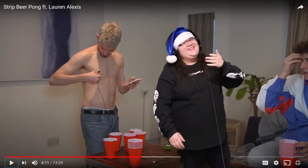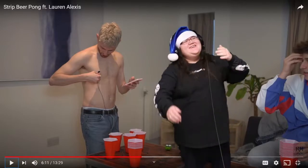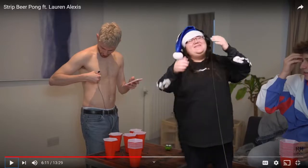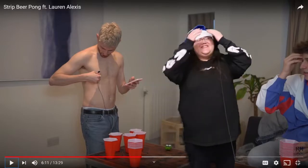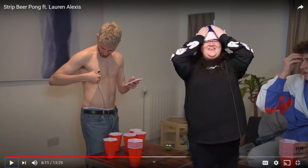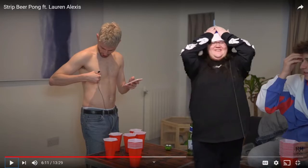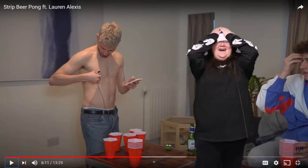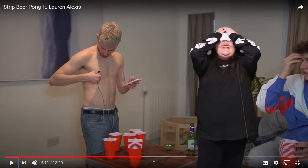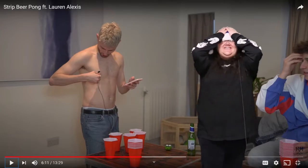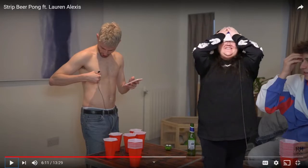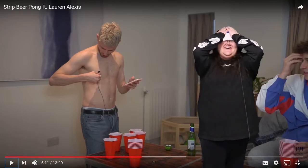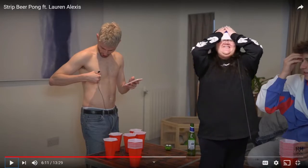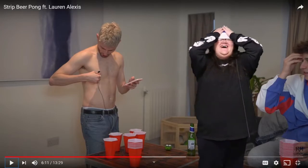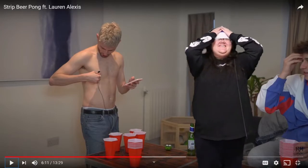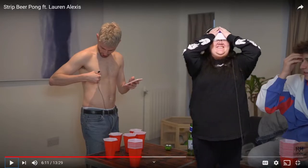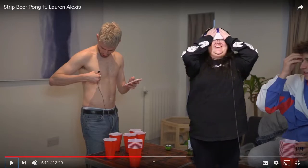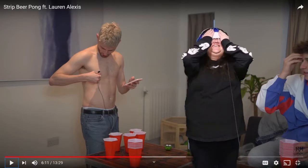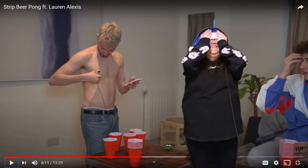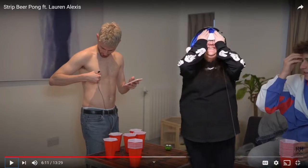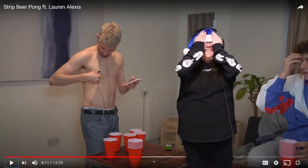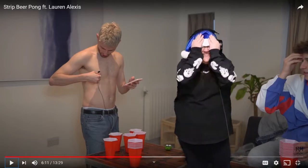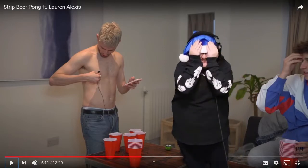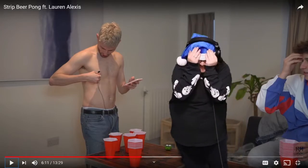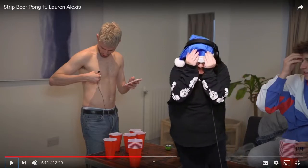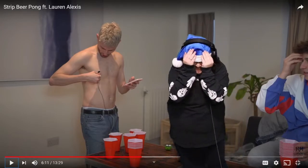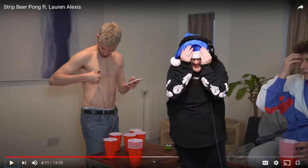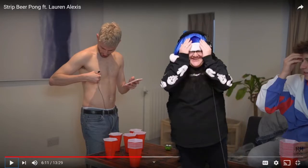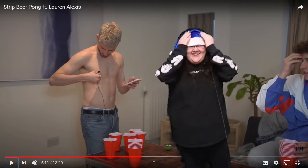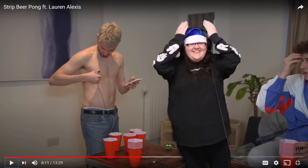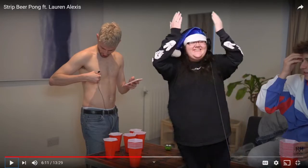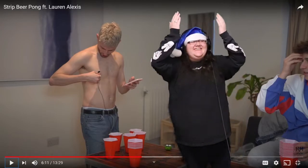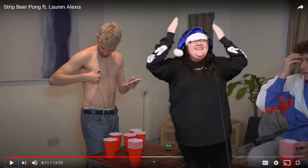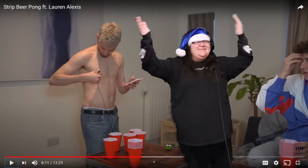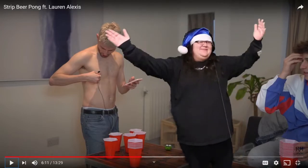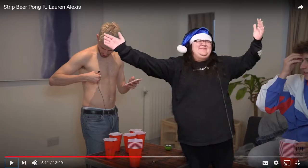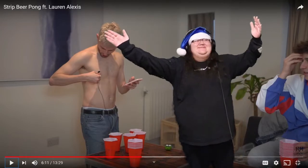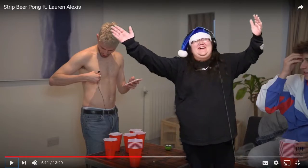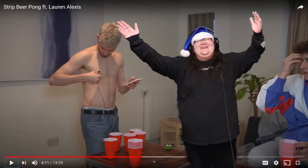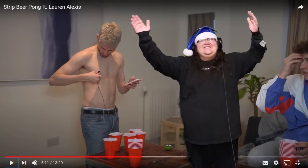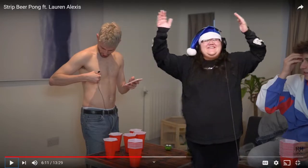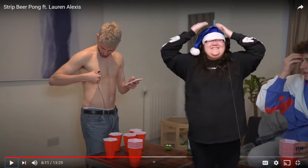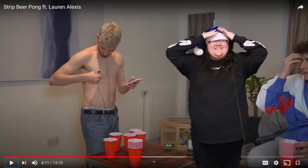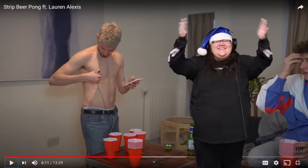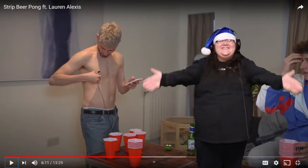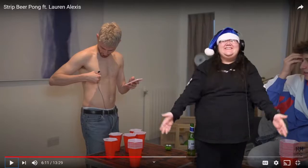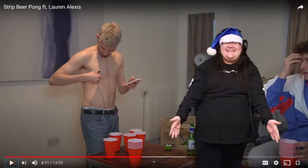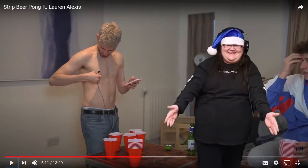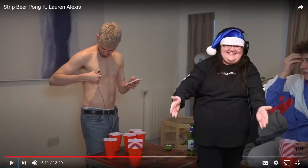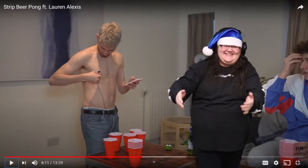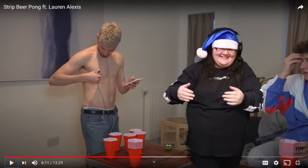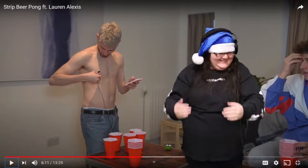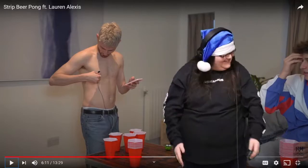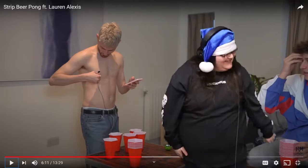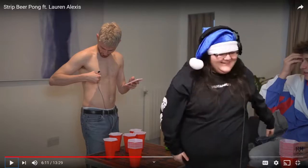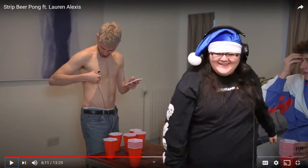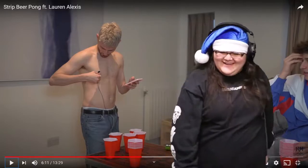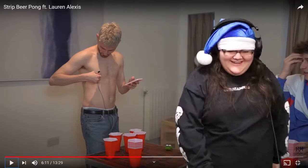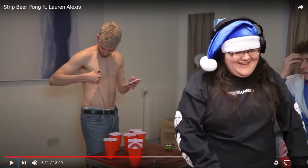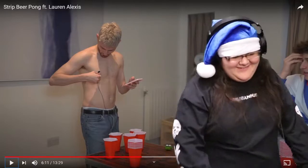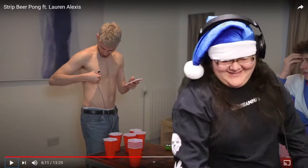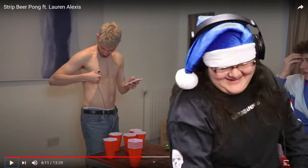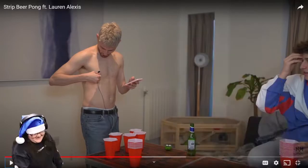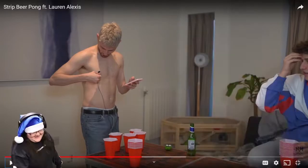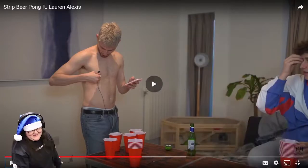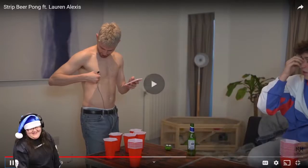I'm so, but Charlie, why would you, on your nipple, bro? What are you doing?